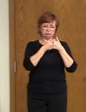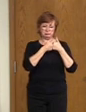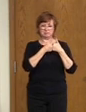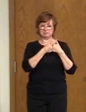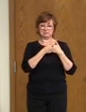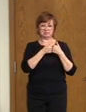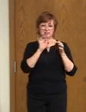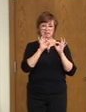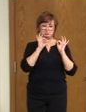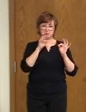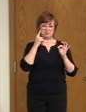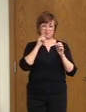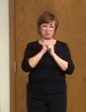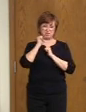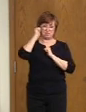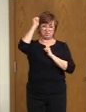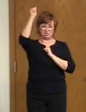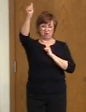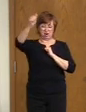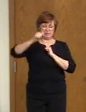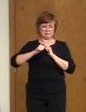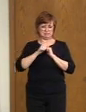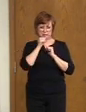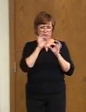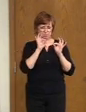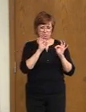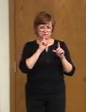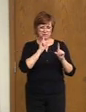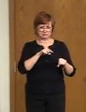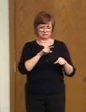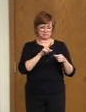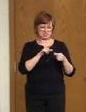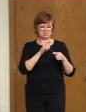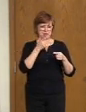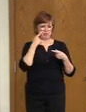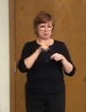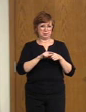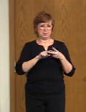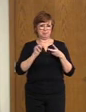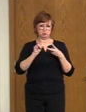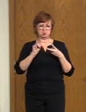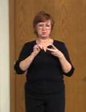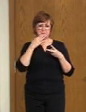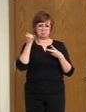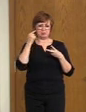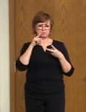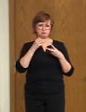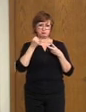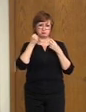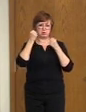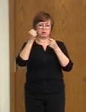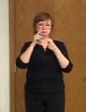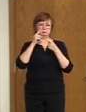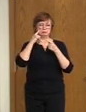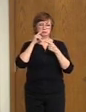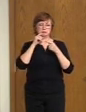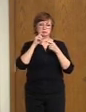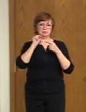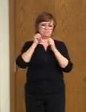remote location. So I do agree that the Moderna one would be better for transportation to those communities.